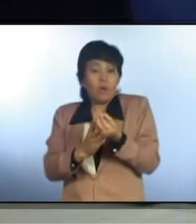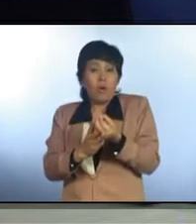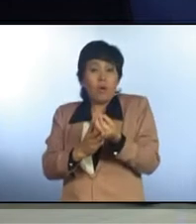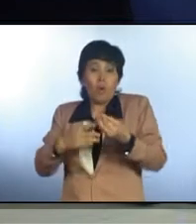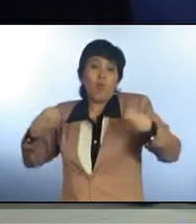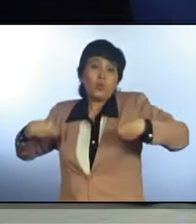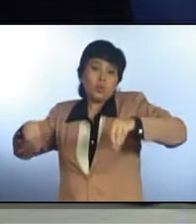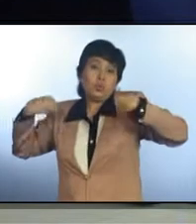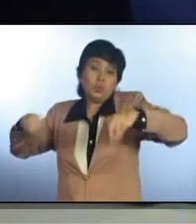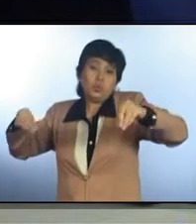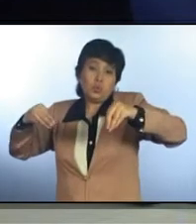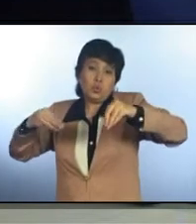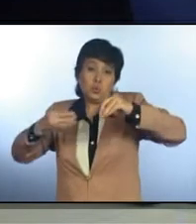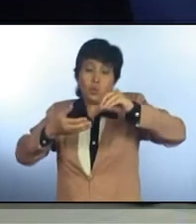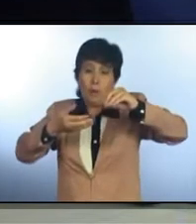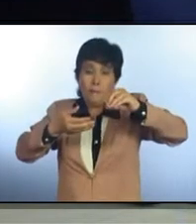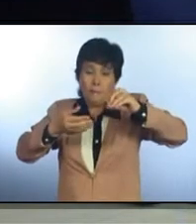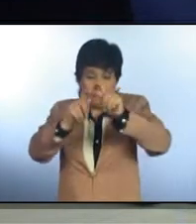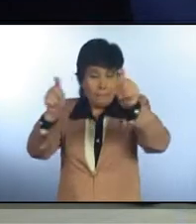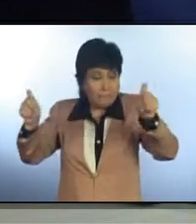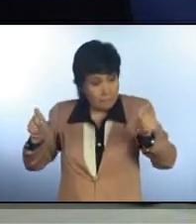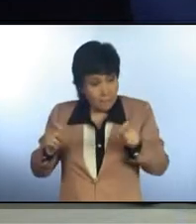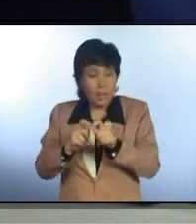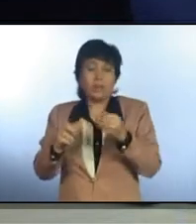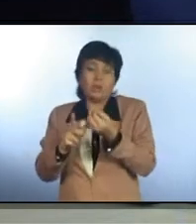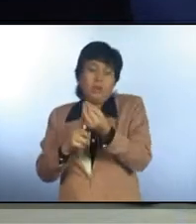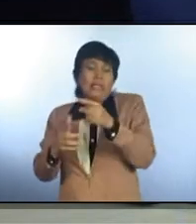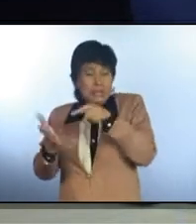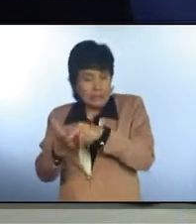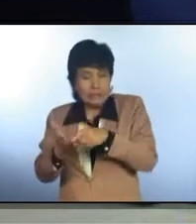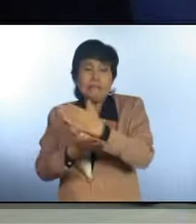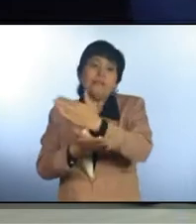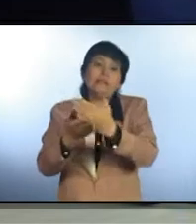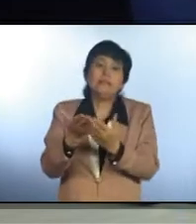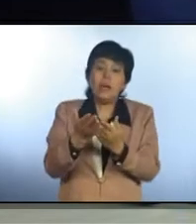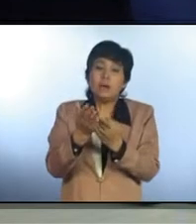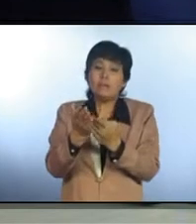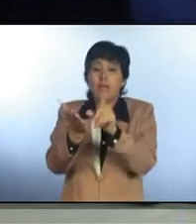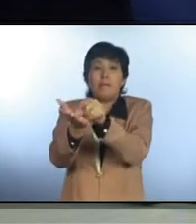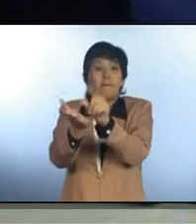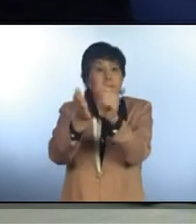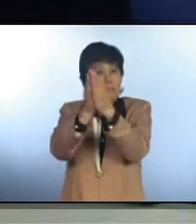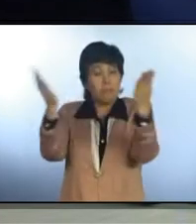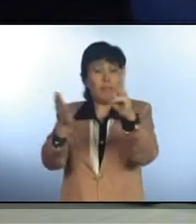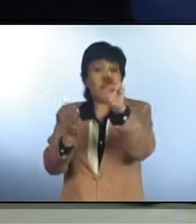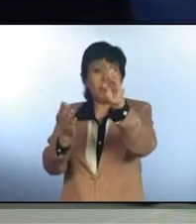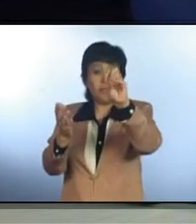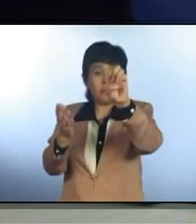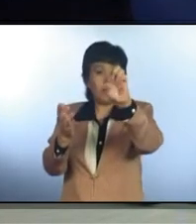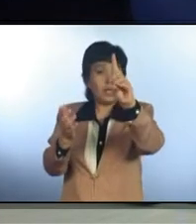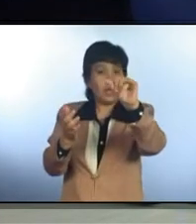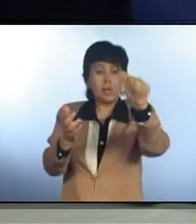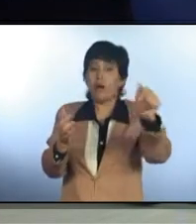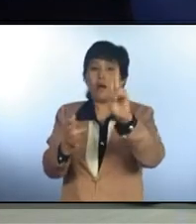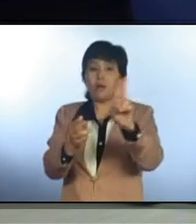shopping centers, their advertisement, or pamphlets. Now, these are some kinds of medias that they used. Now, which one